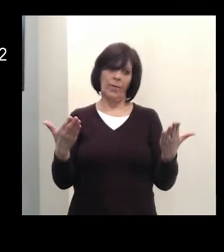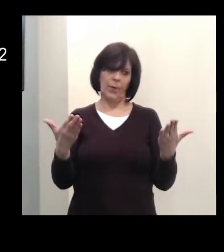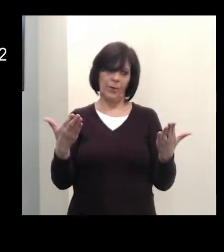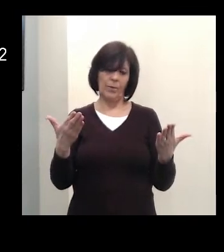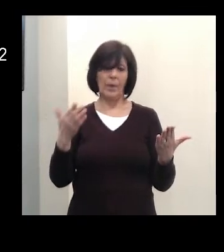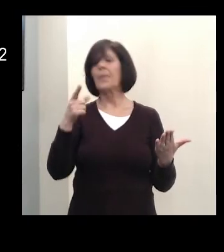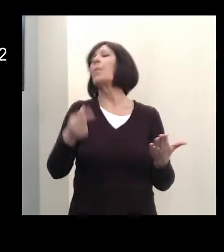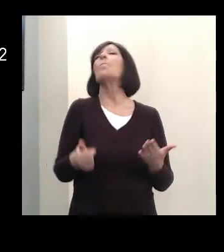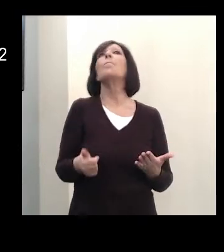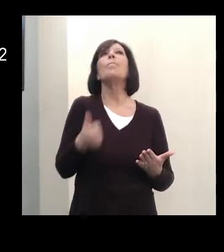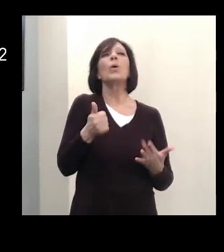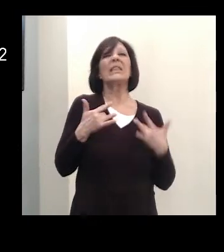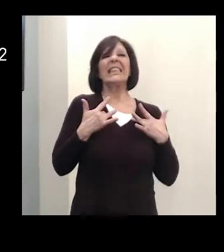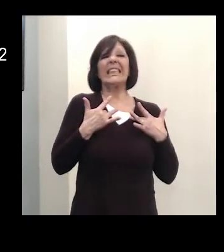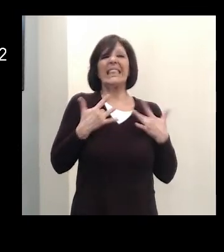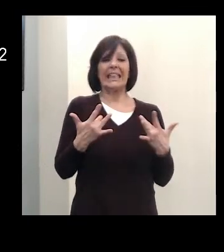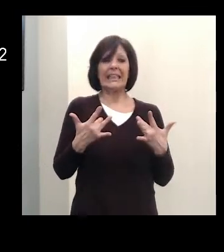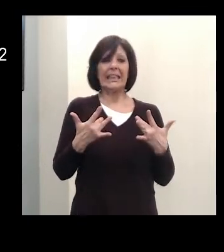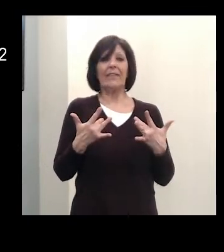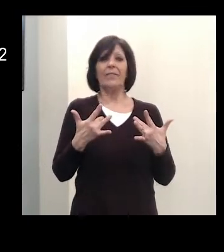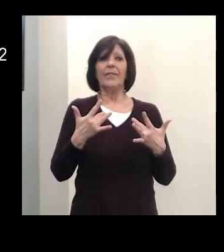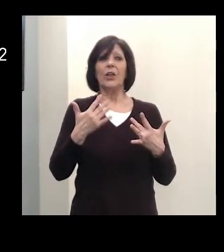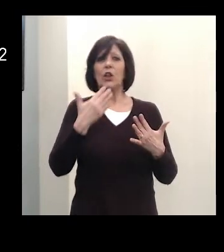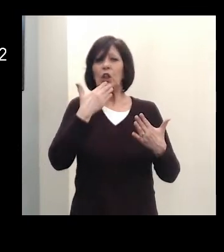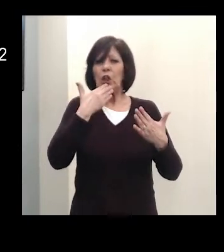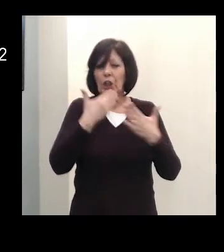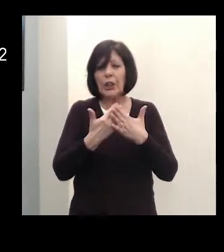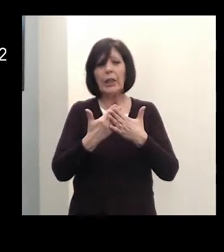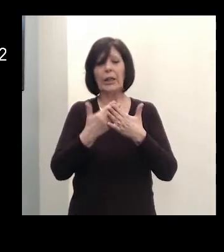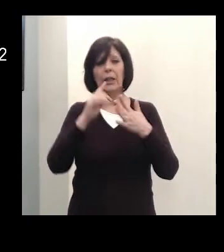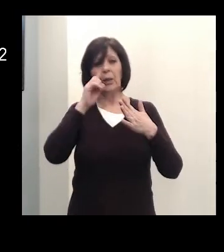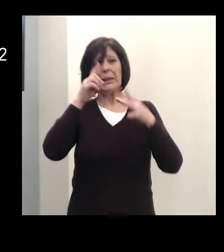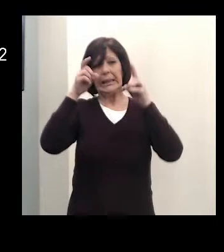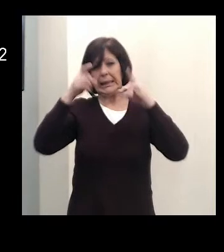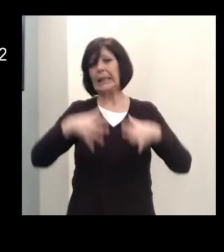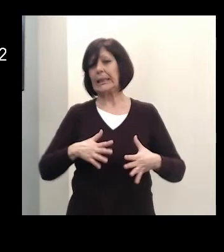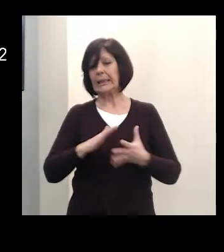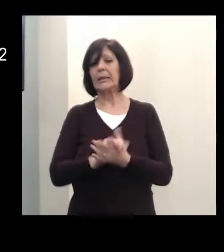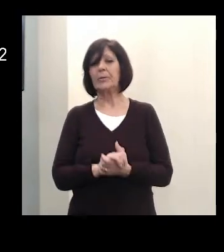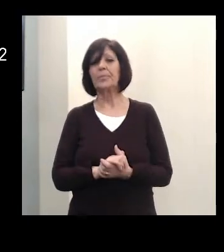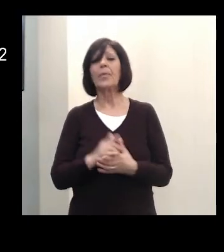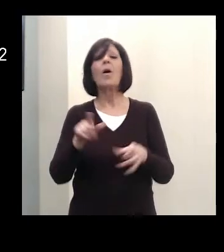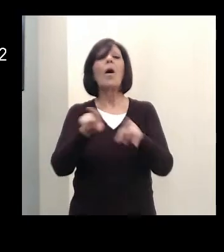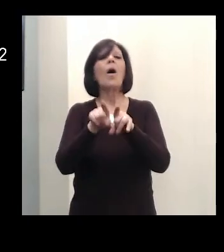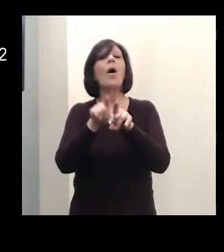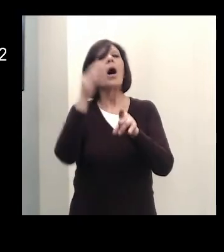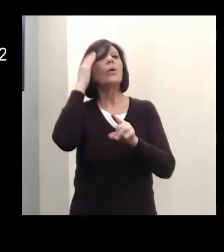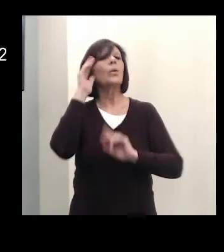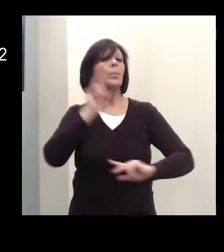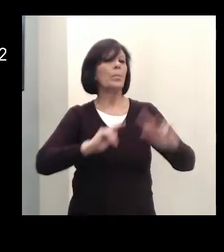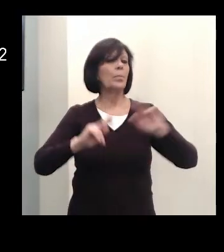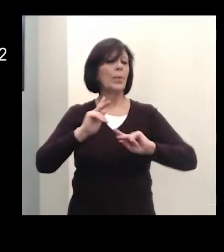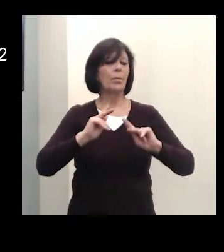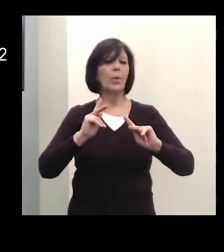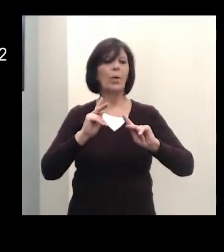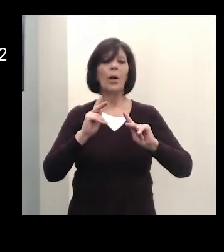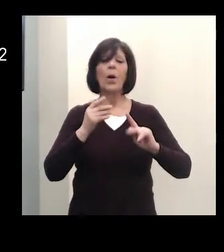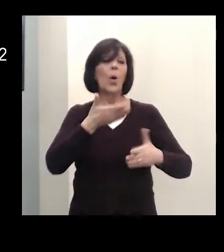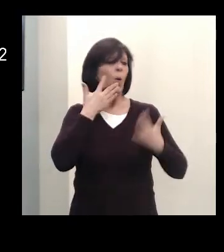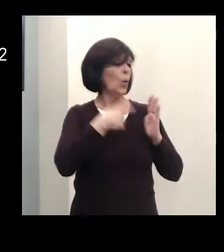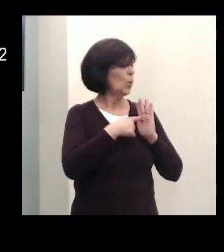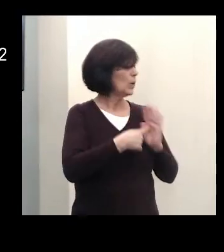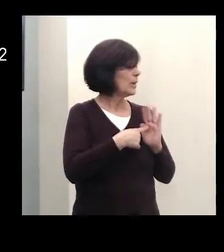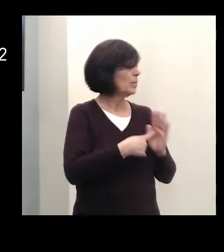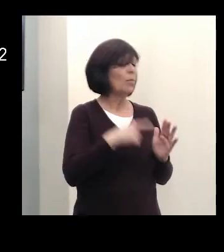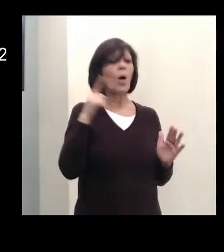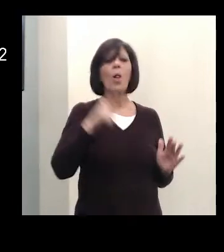most sensitive and specific COVID-19 diagnostic tests. I also know people who didn't have symptoms, they were low risk, did a home